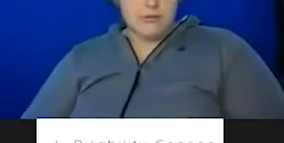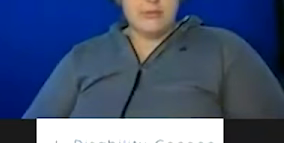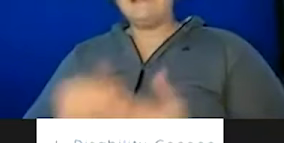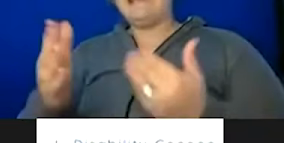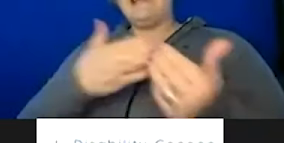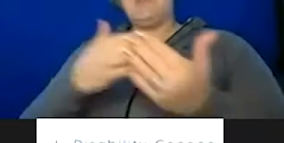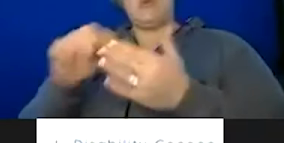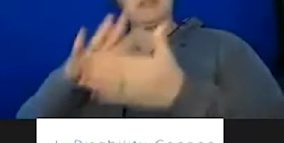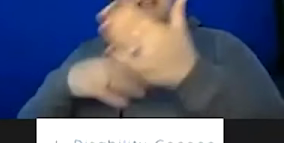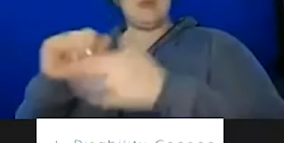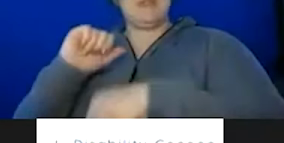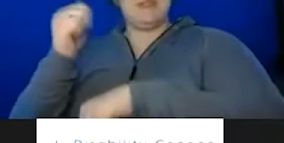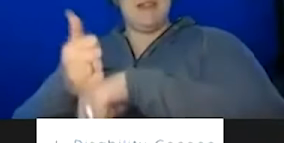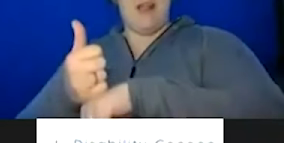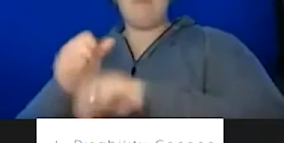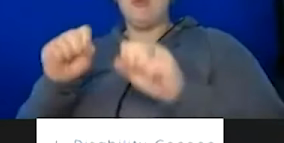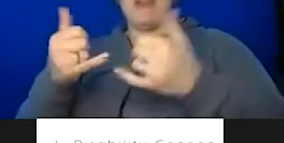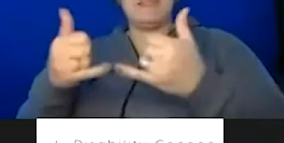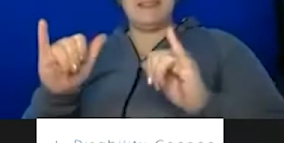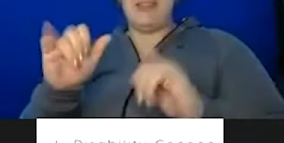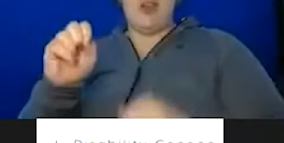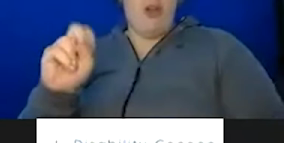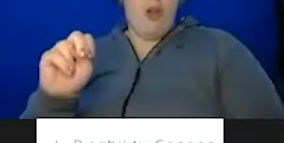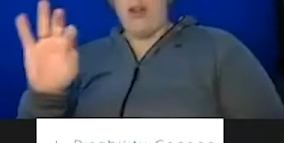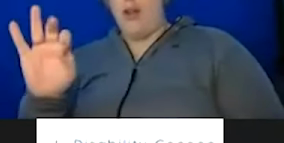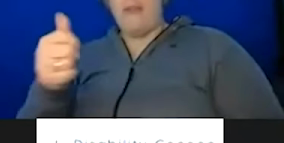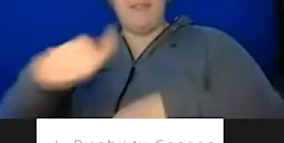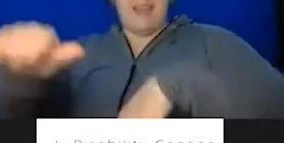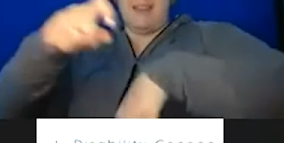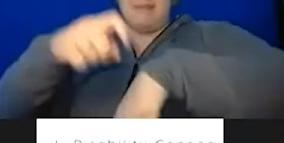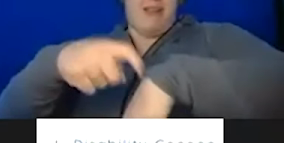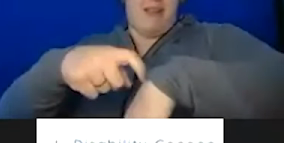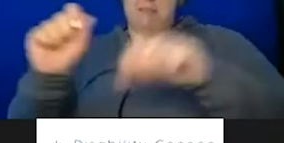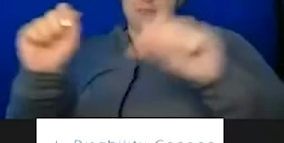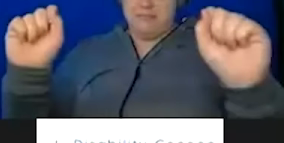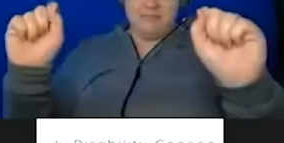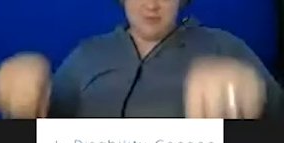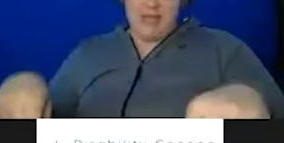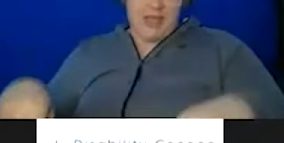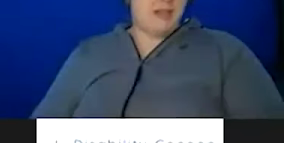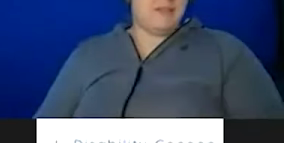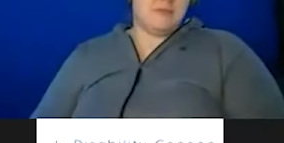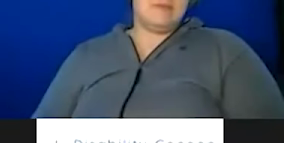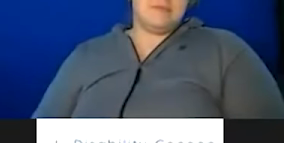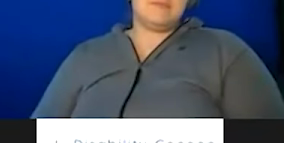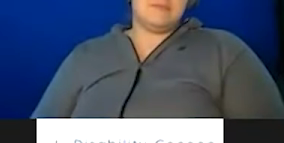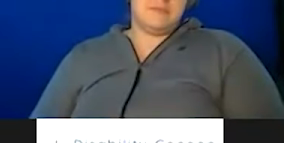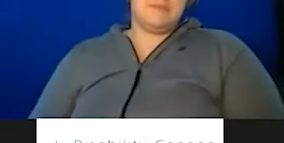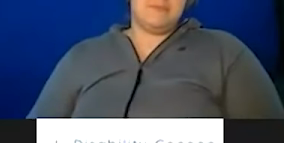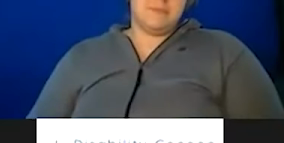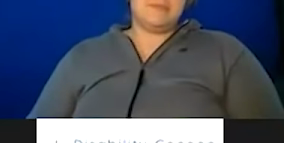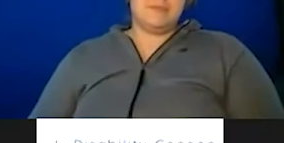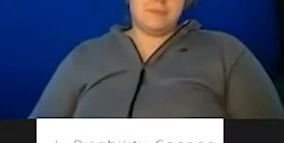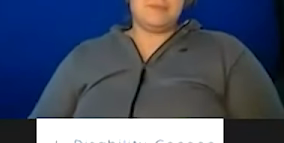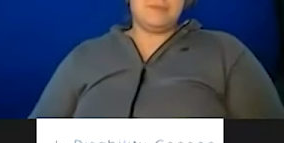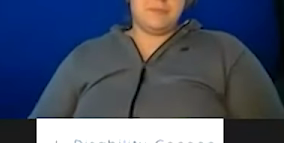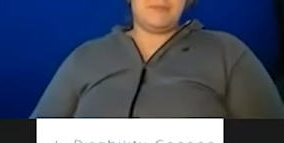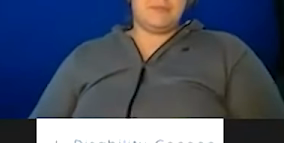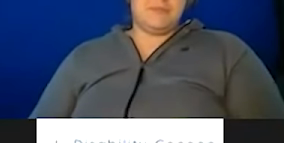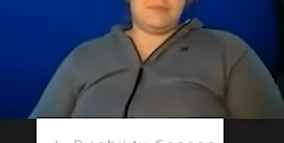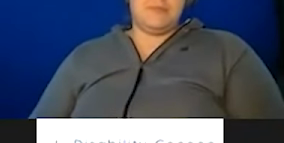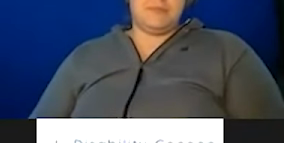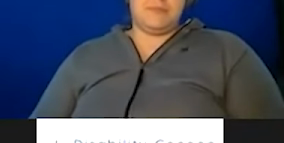still operate the lamp or the plug or whatever you're wanting to operate independently of that schedule that you have set. So,